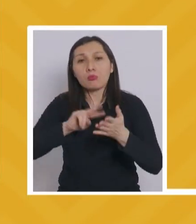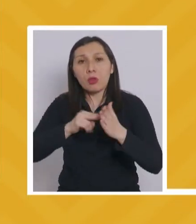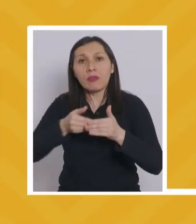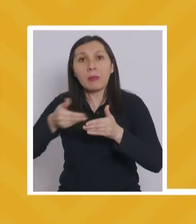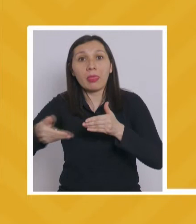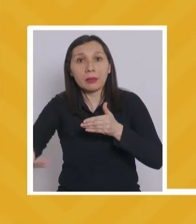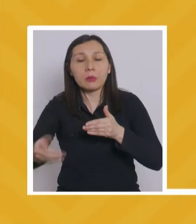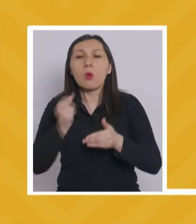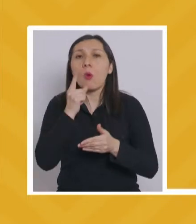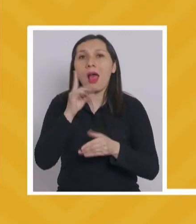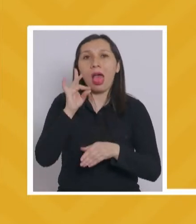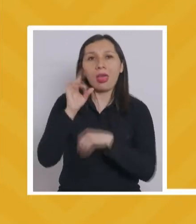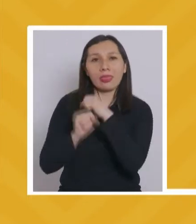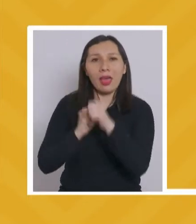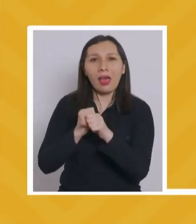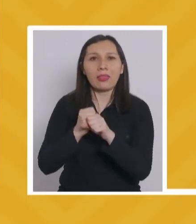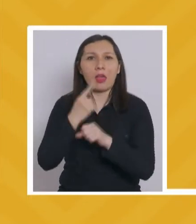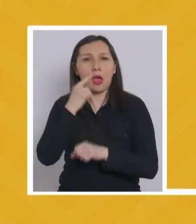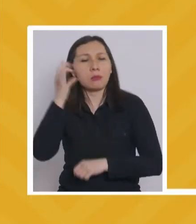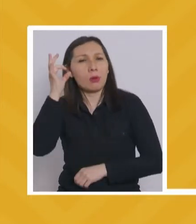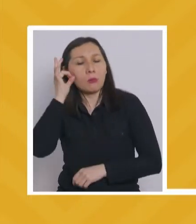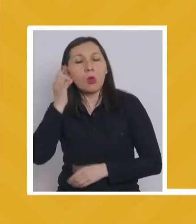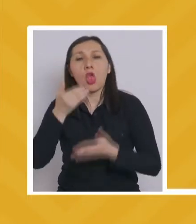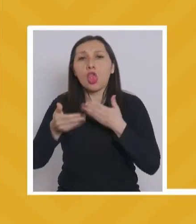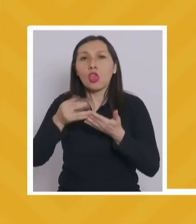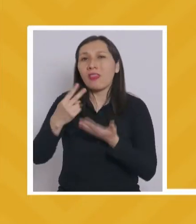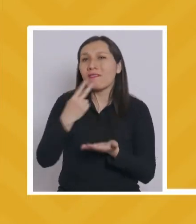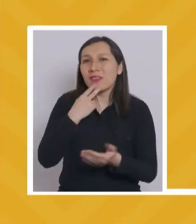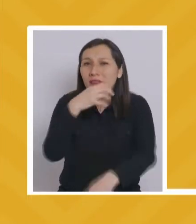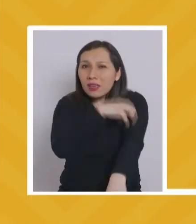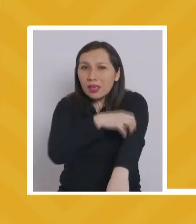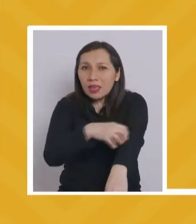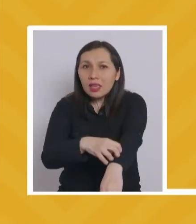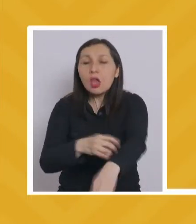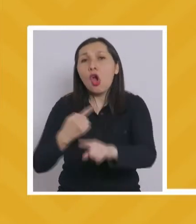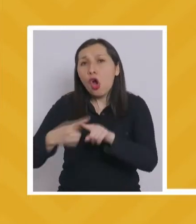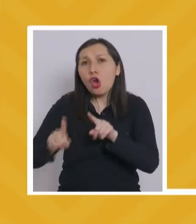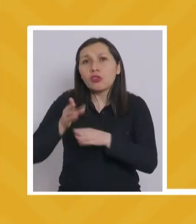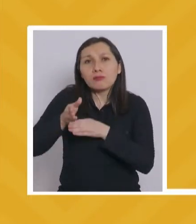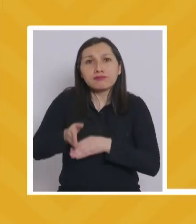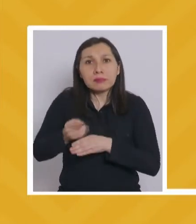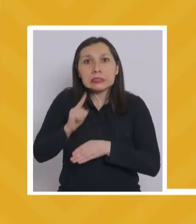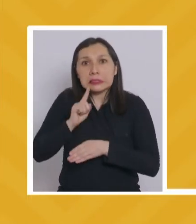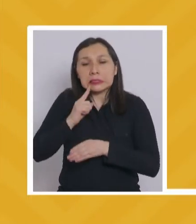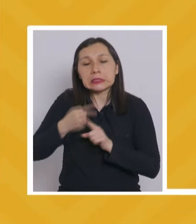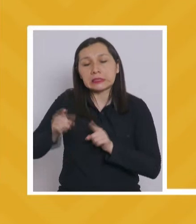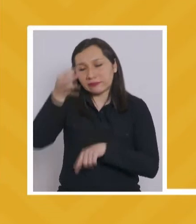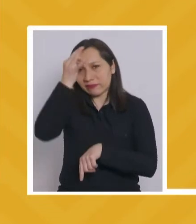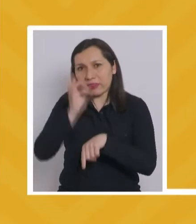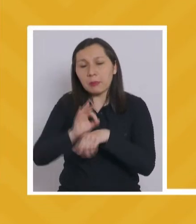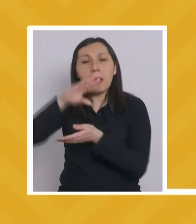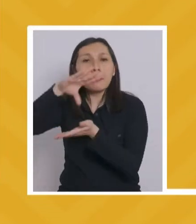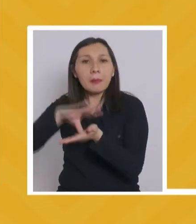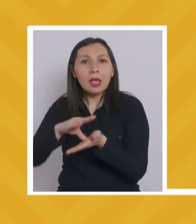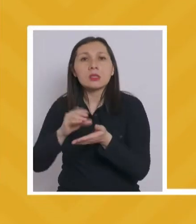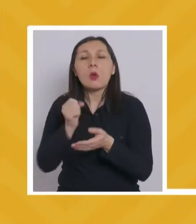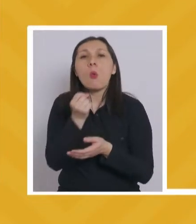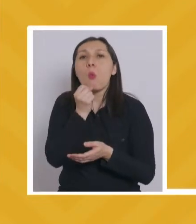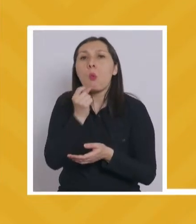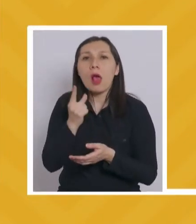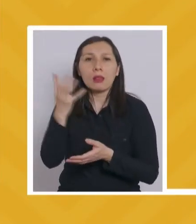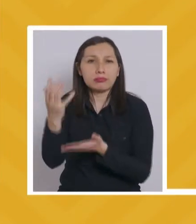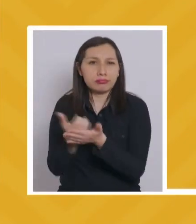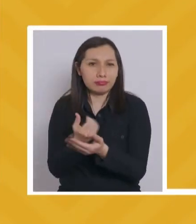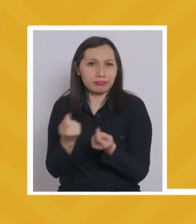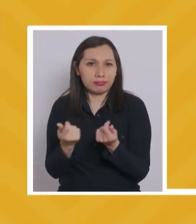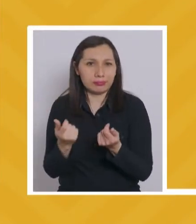of exposing to the virus, such as age, gender, place of residence, comorbidities and other diseases,